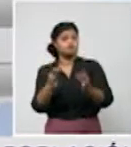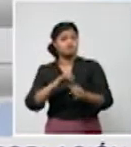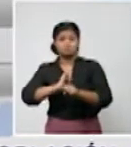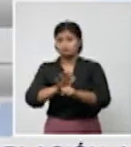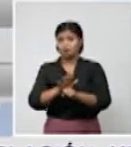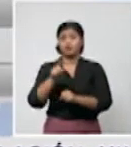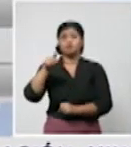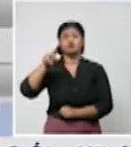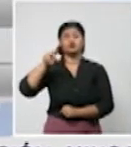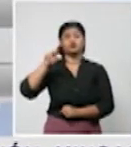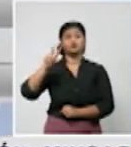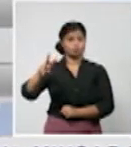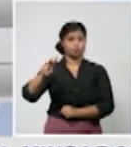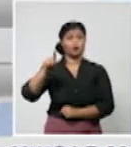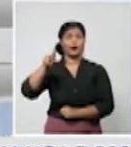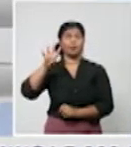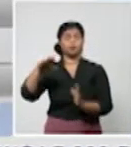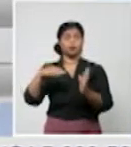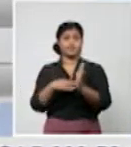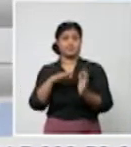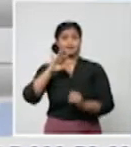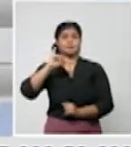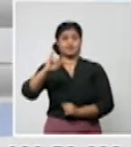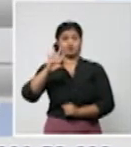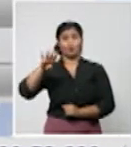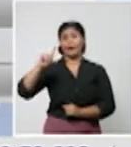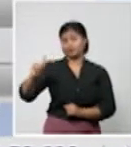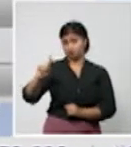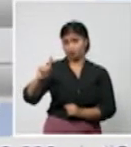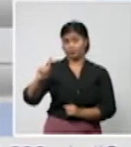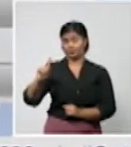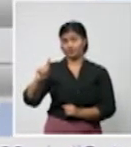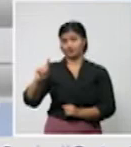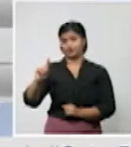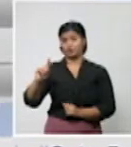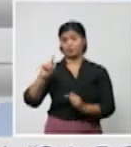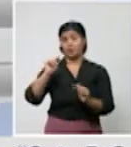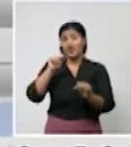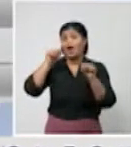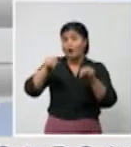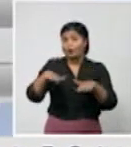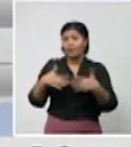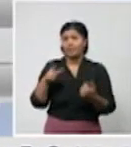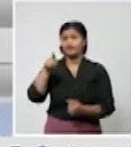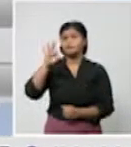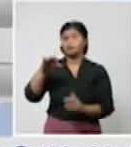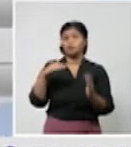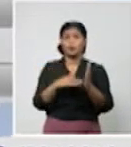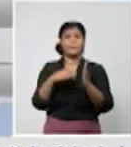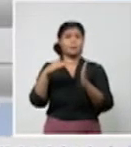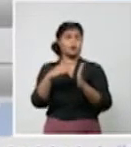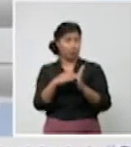same 185 countries remain to diagnose COVID-19 cases, with